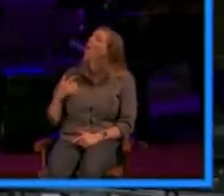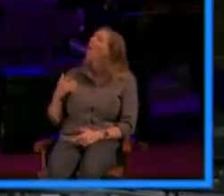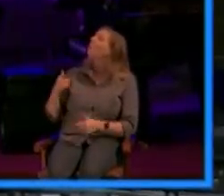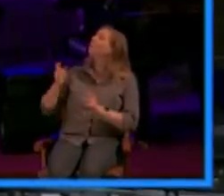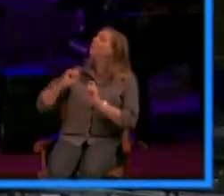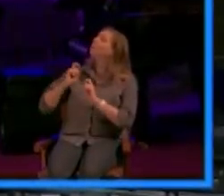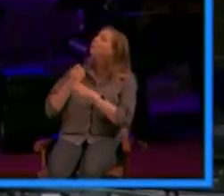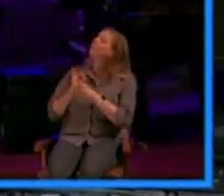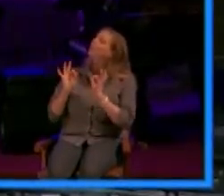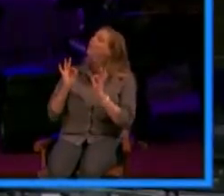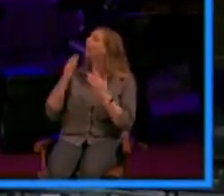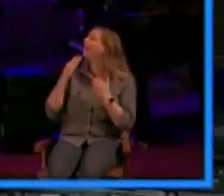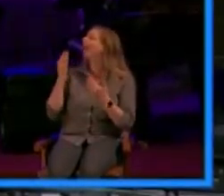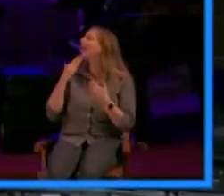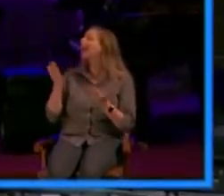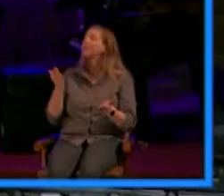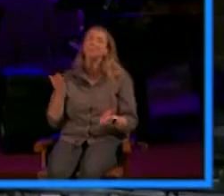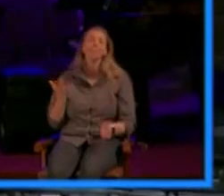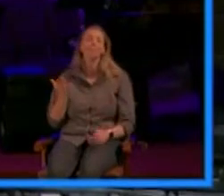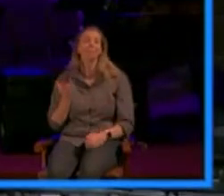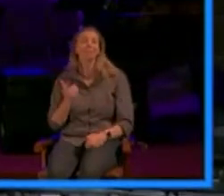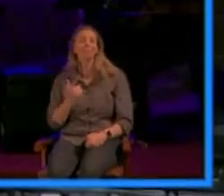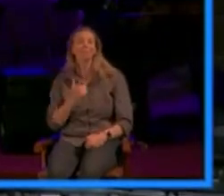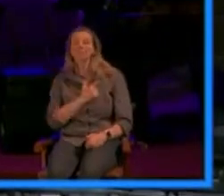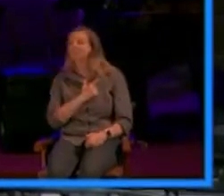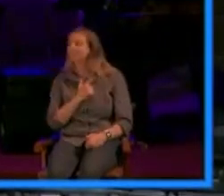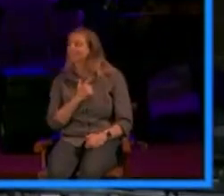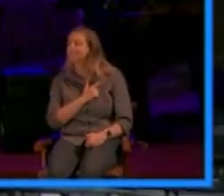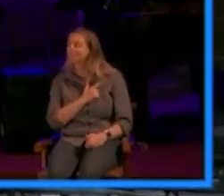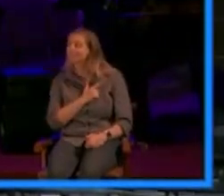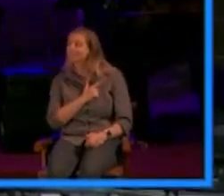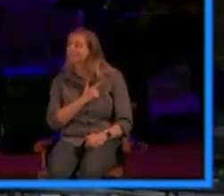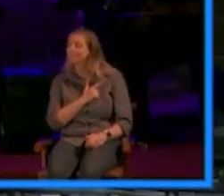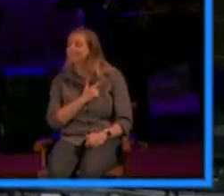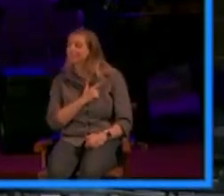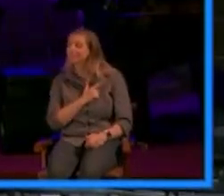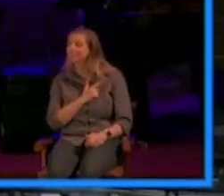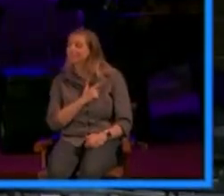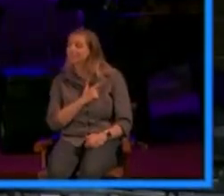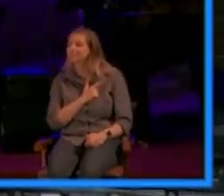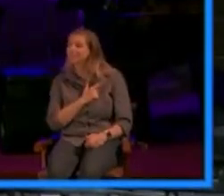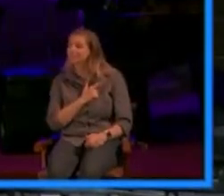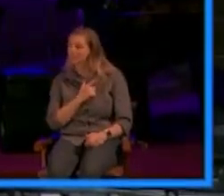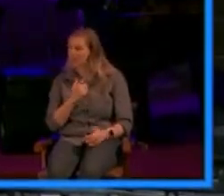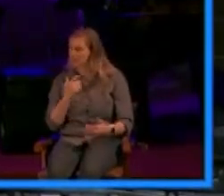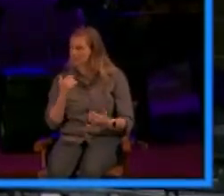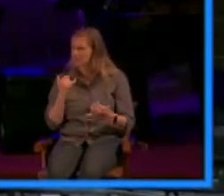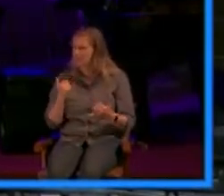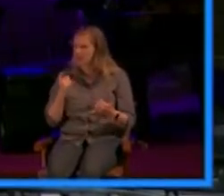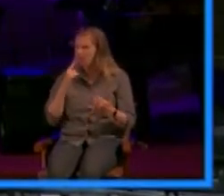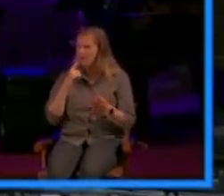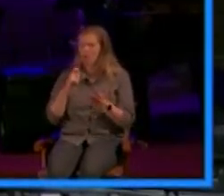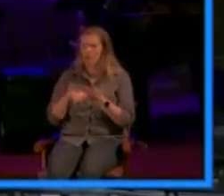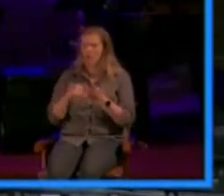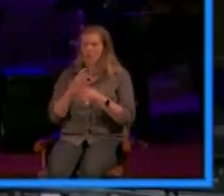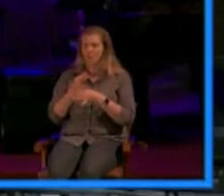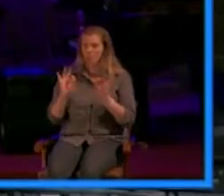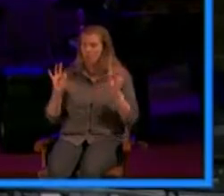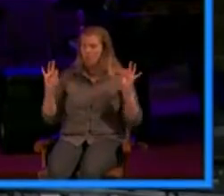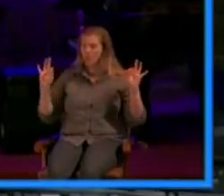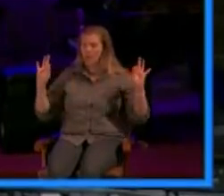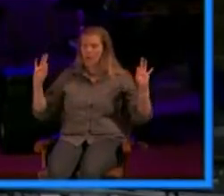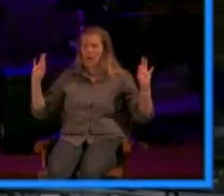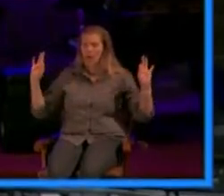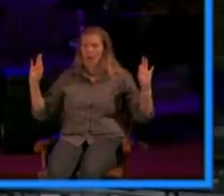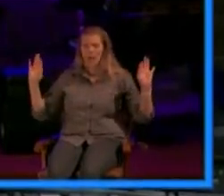and now suddenly that liberty is beginning to sort of shrink around us, and And I don't know that that's a bad thing, because it's going